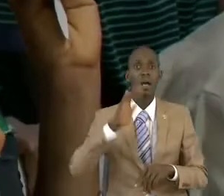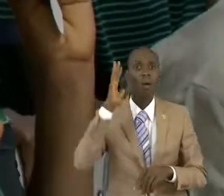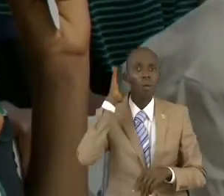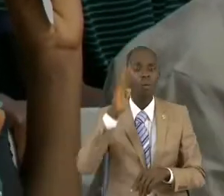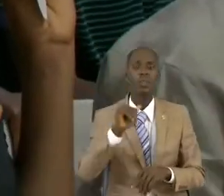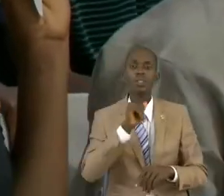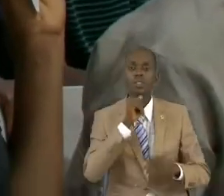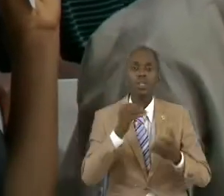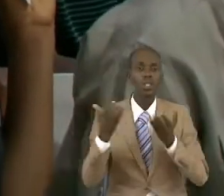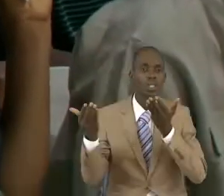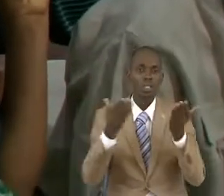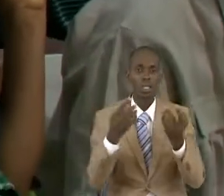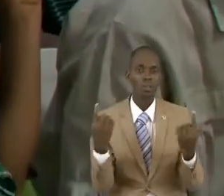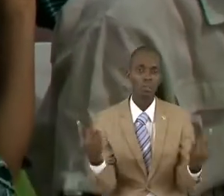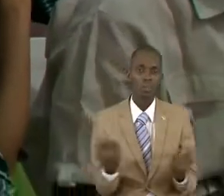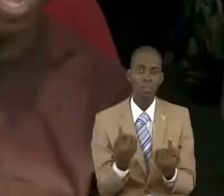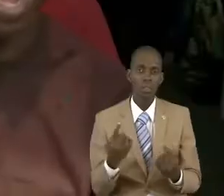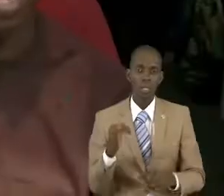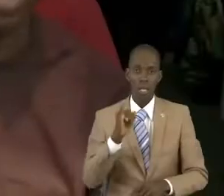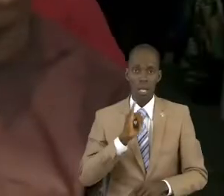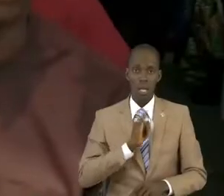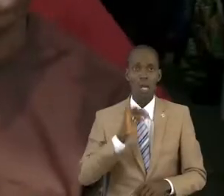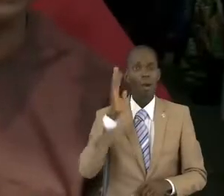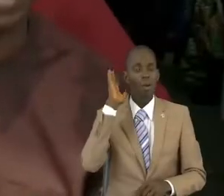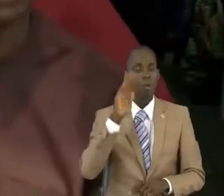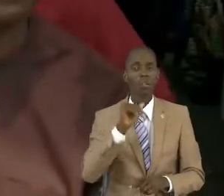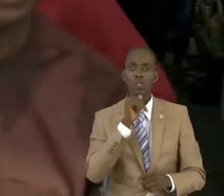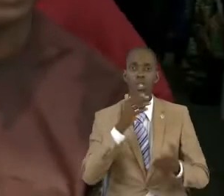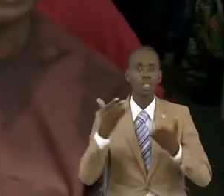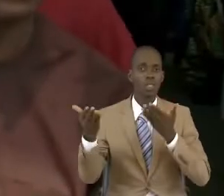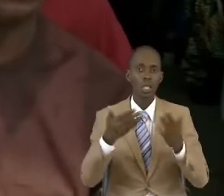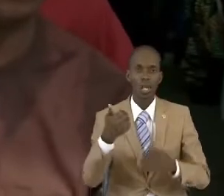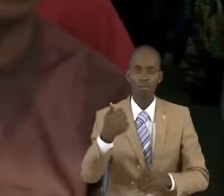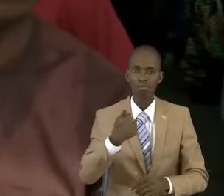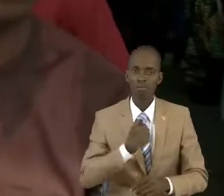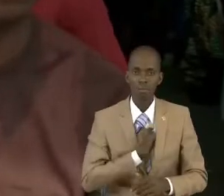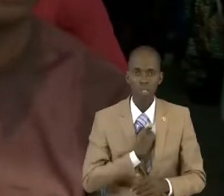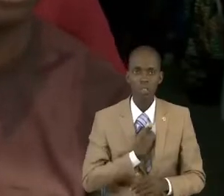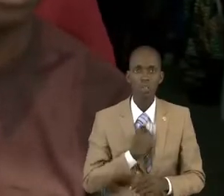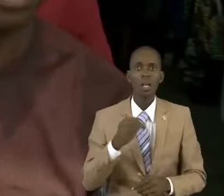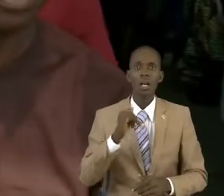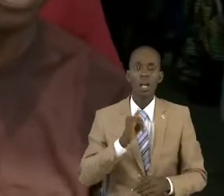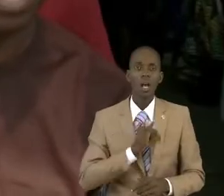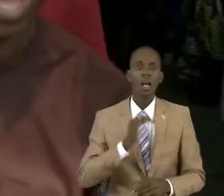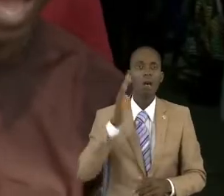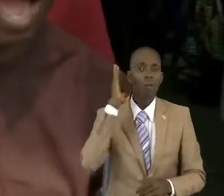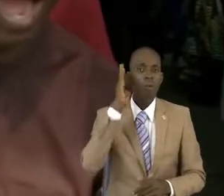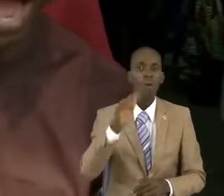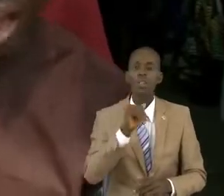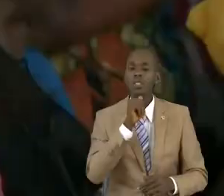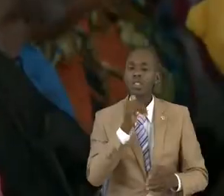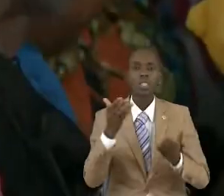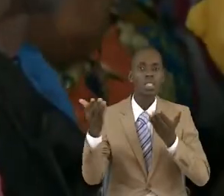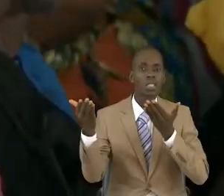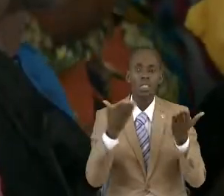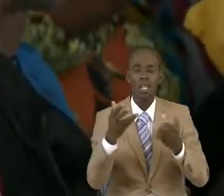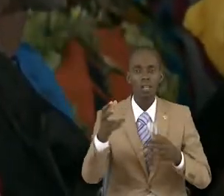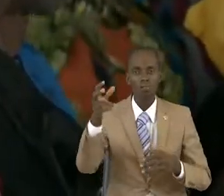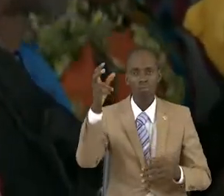I will not serve self. I will not serve Satan.